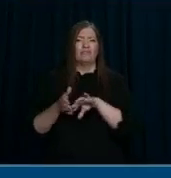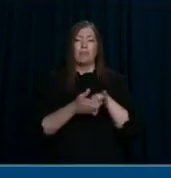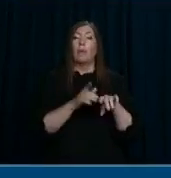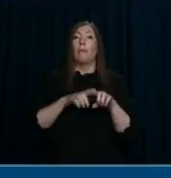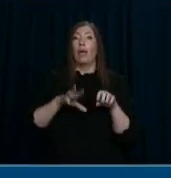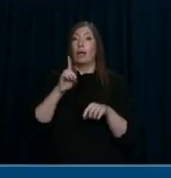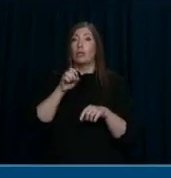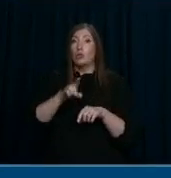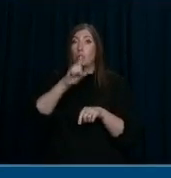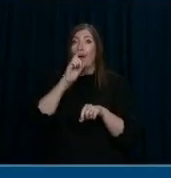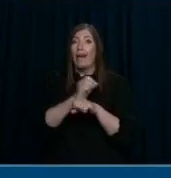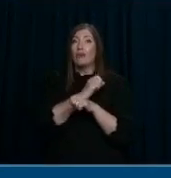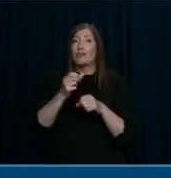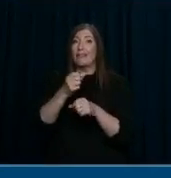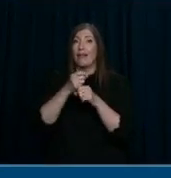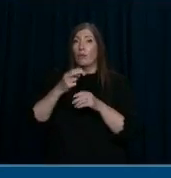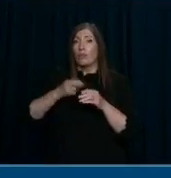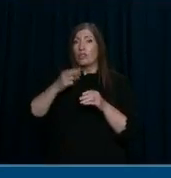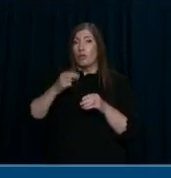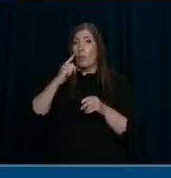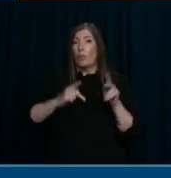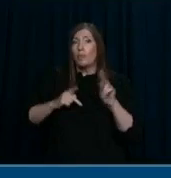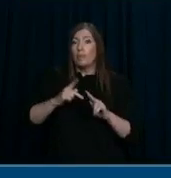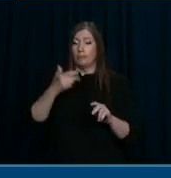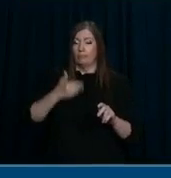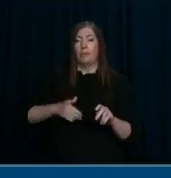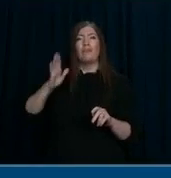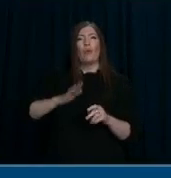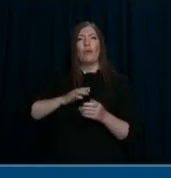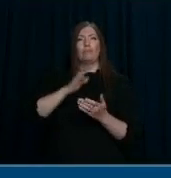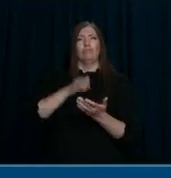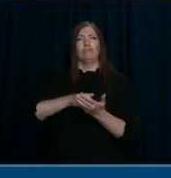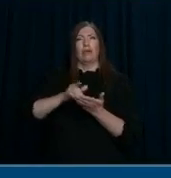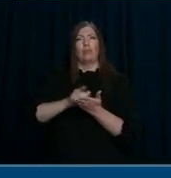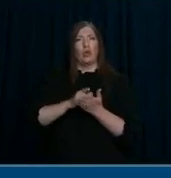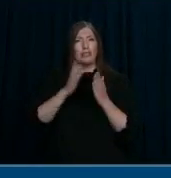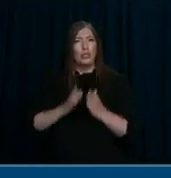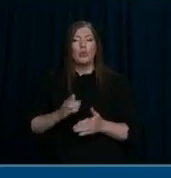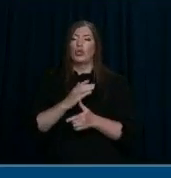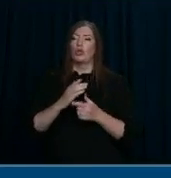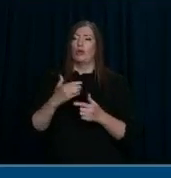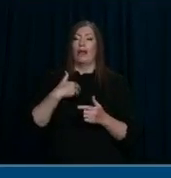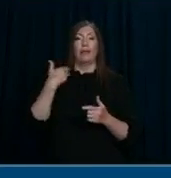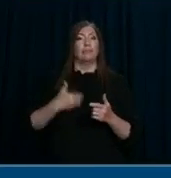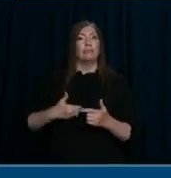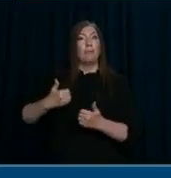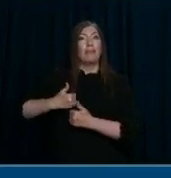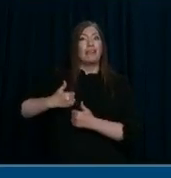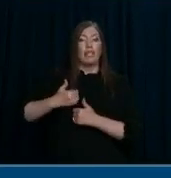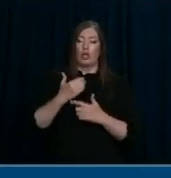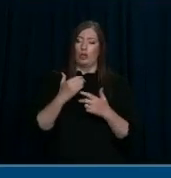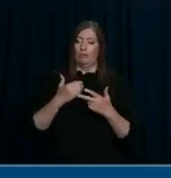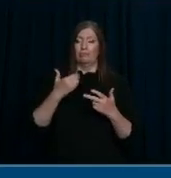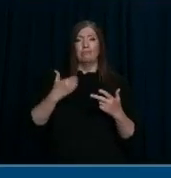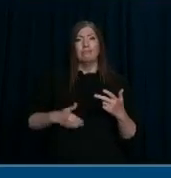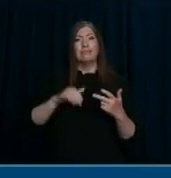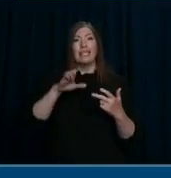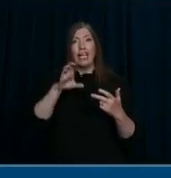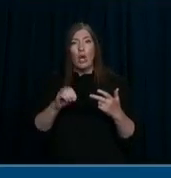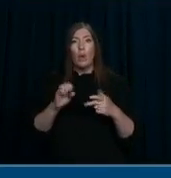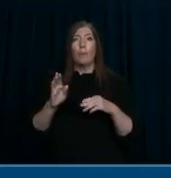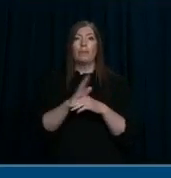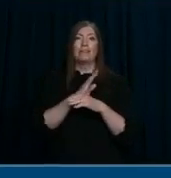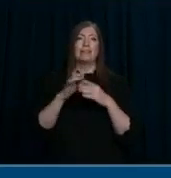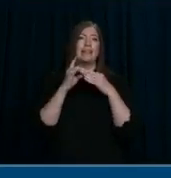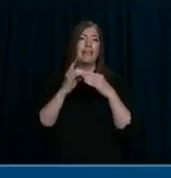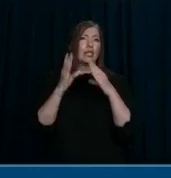you actually get results for people? When I served as a prosecutor, when I served in the military, when I was a CEO and a business leader, it was all